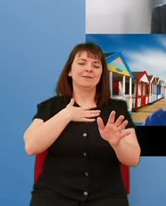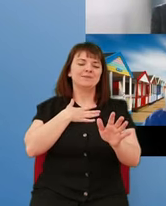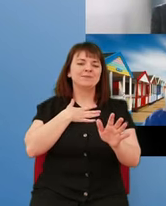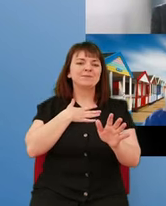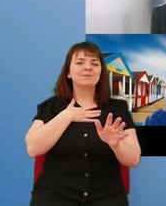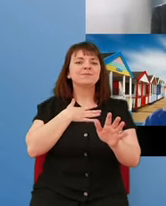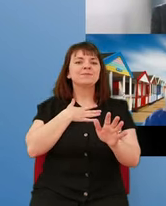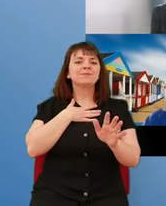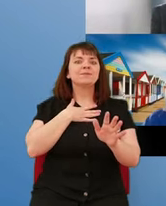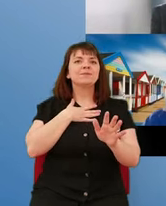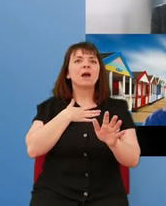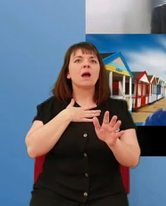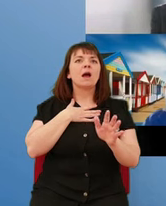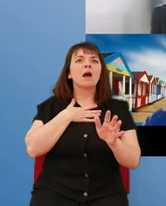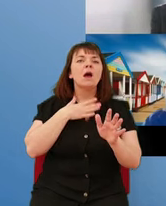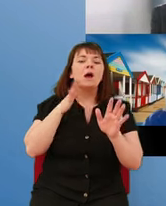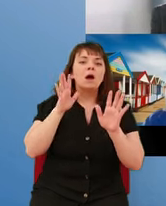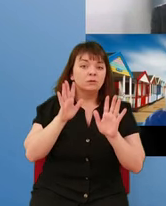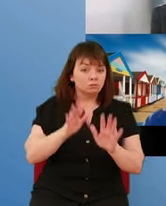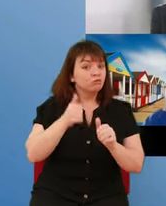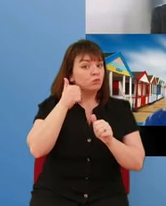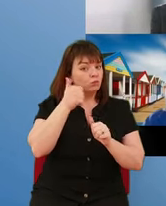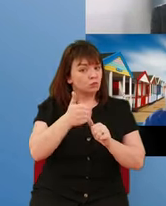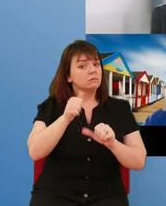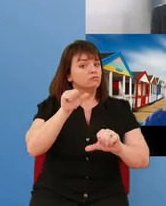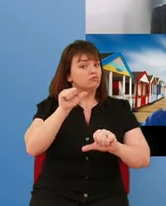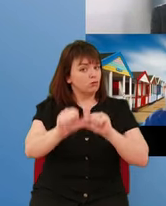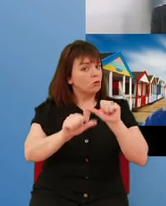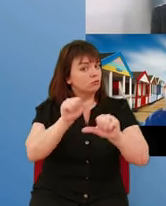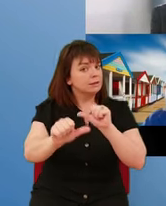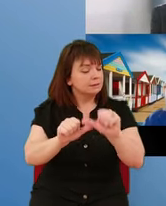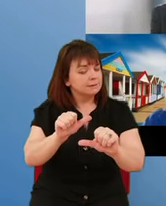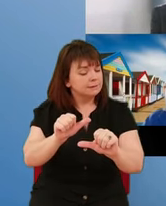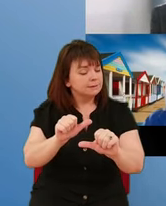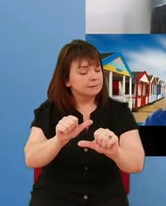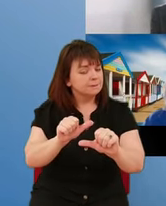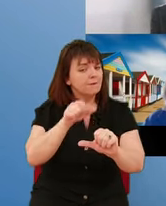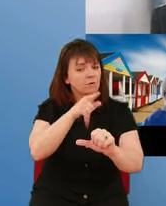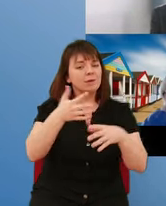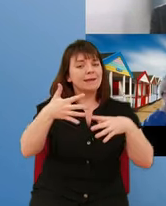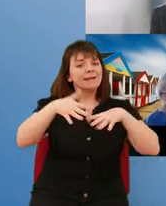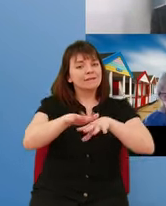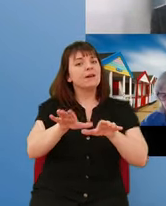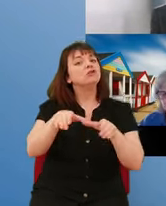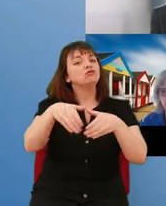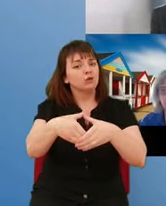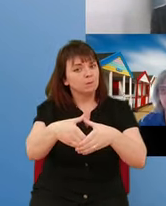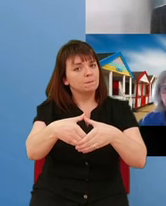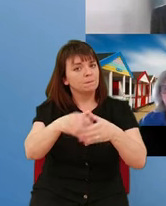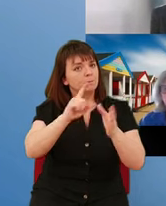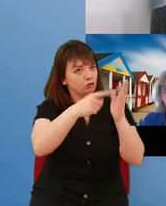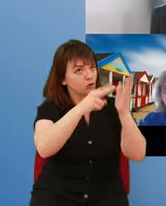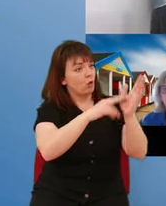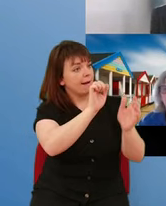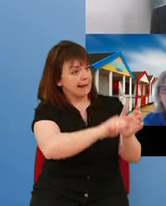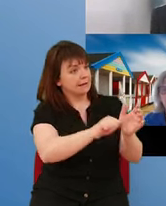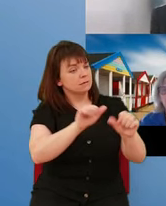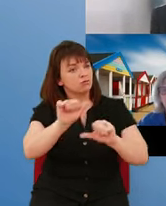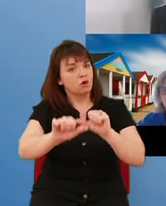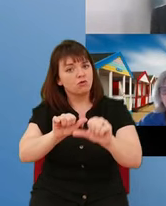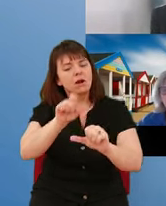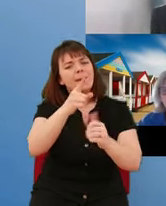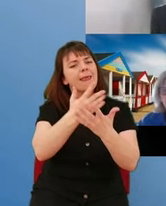interface group, John, but there's still a lot to be agreed. And it's a bit of a case of one or two steps forward and